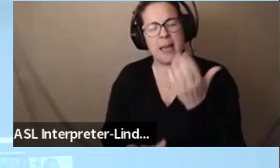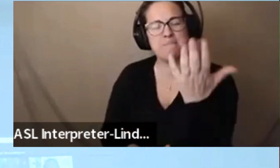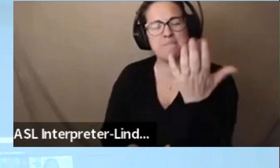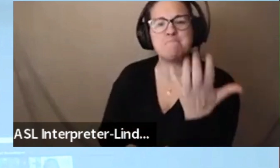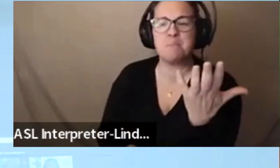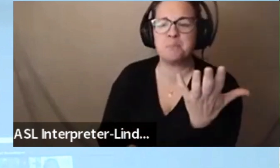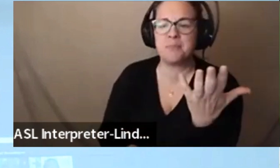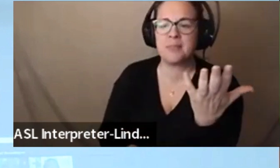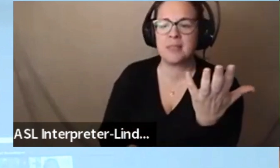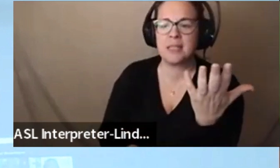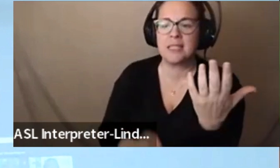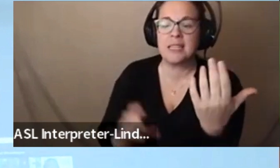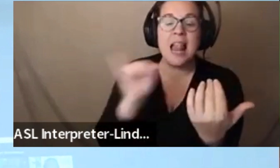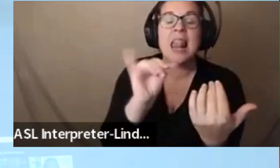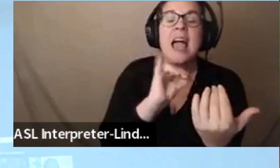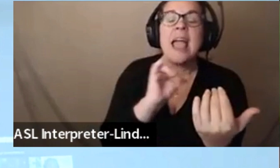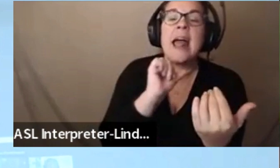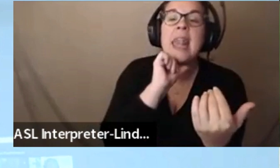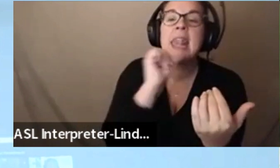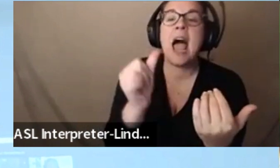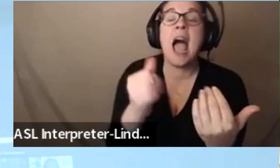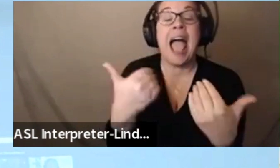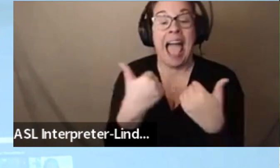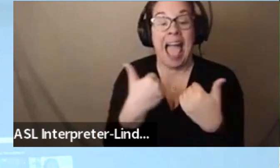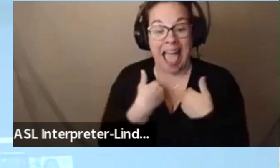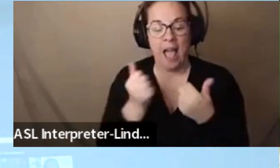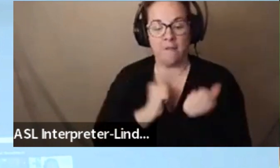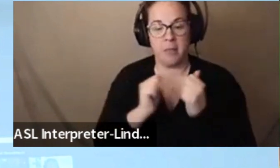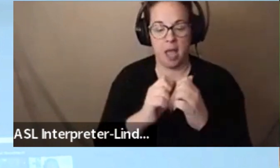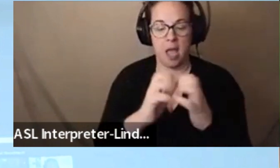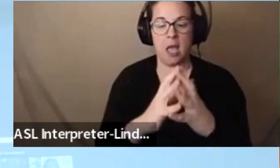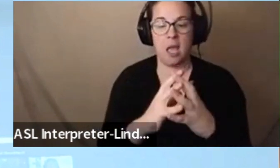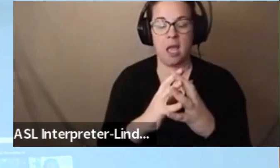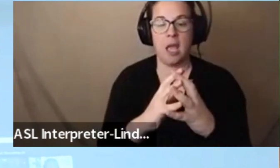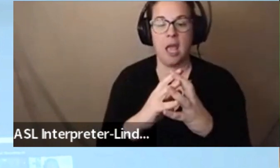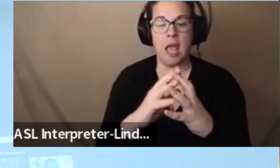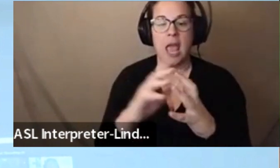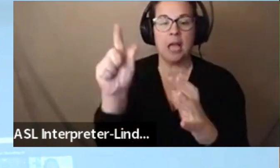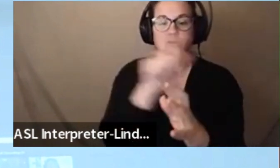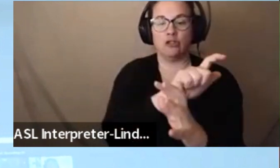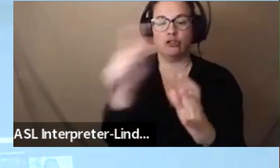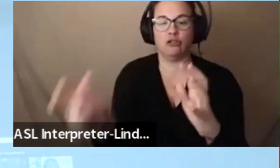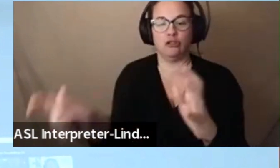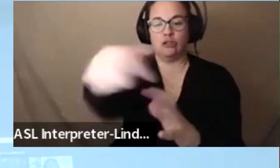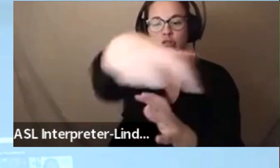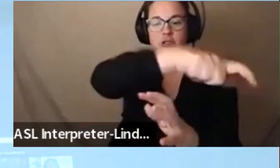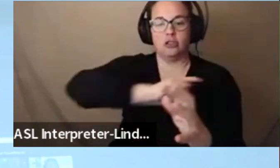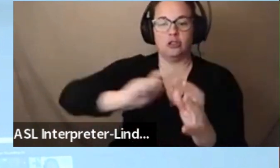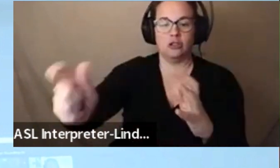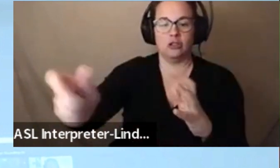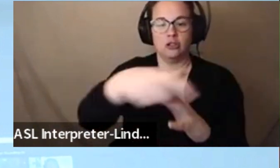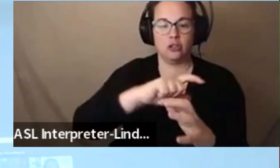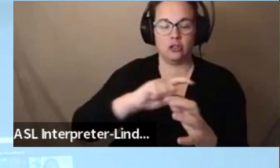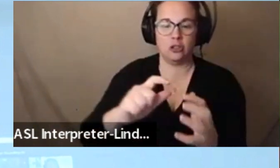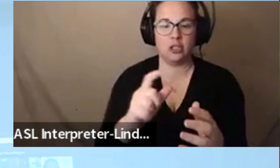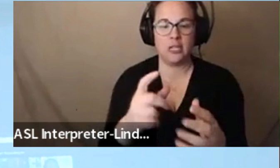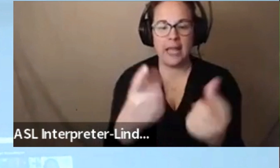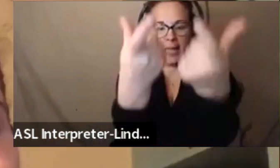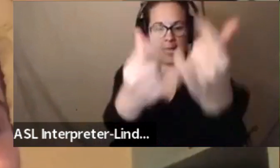it feels like part of it? And I get what you mean. Is it like, don't spray it on?